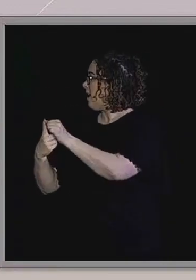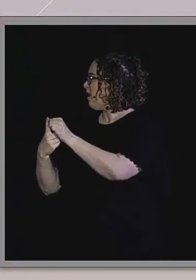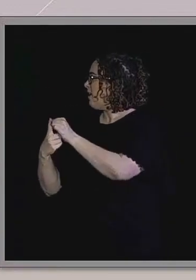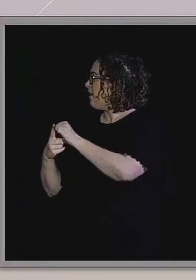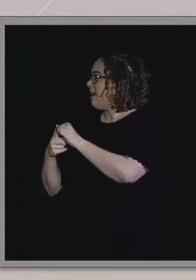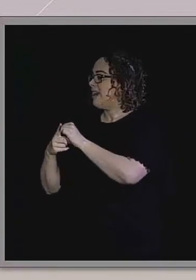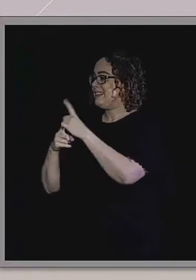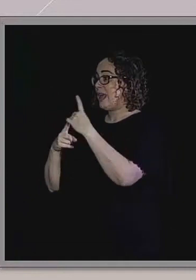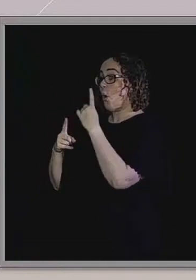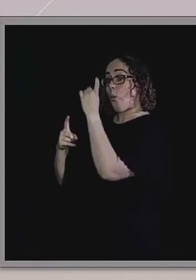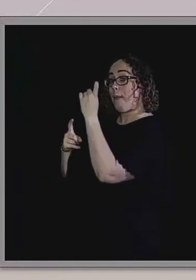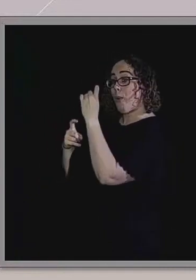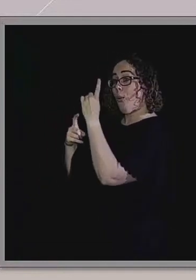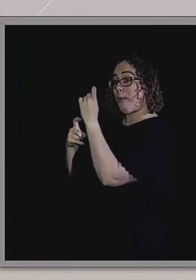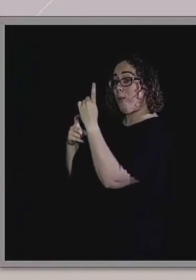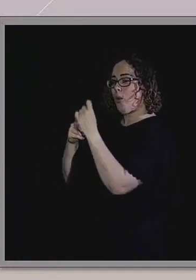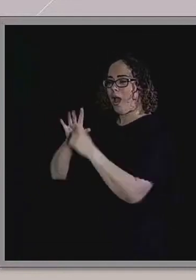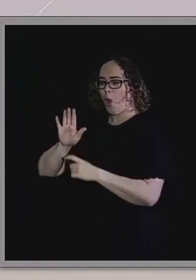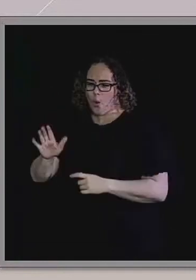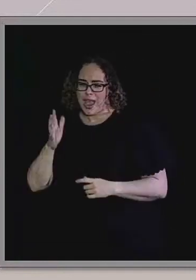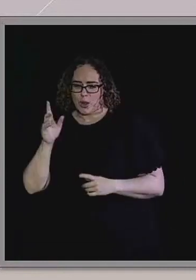one. Well.